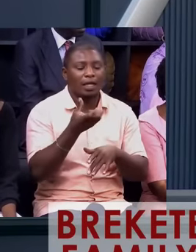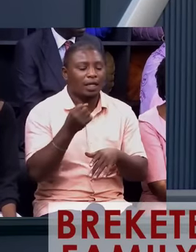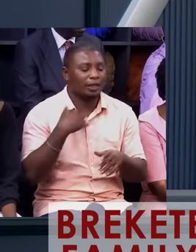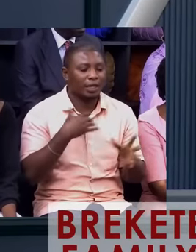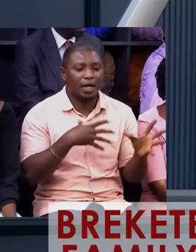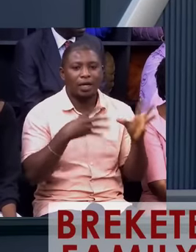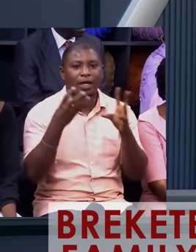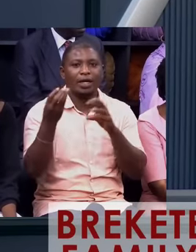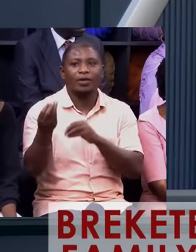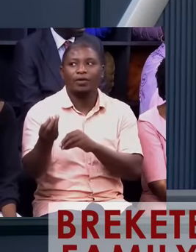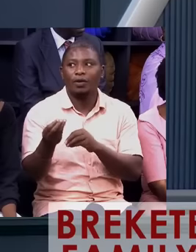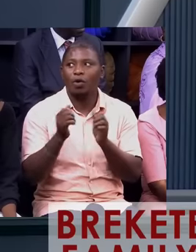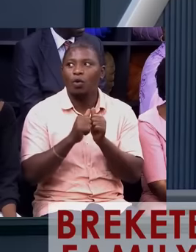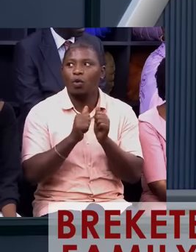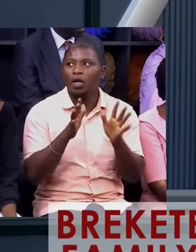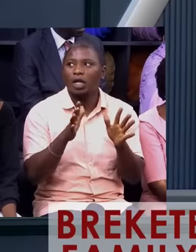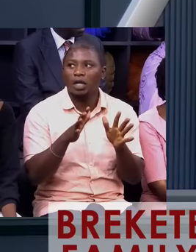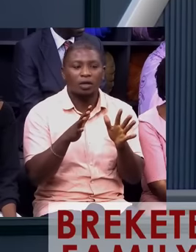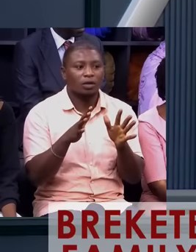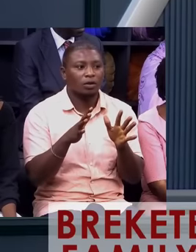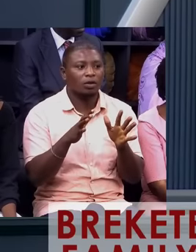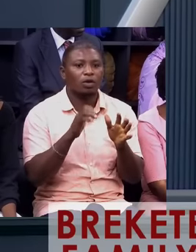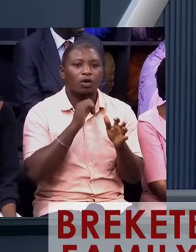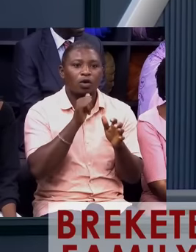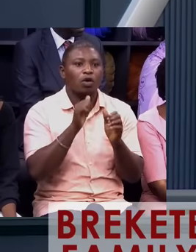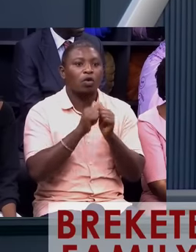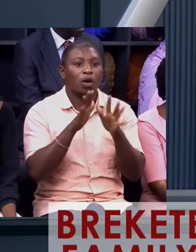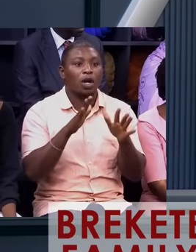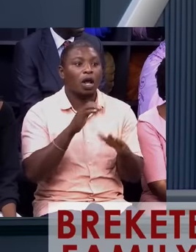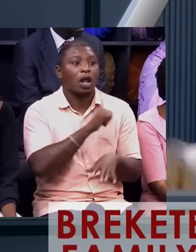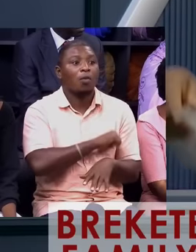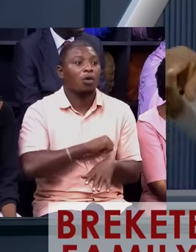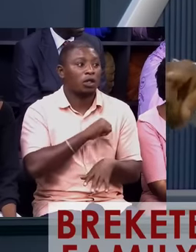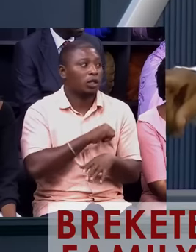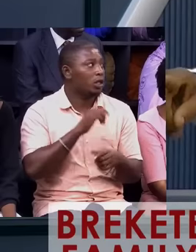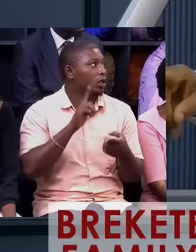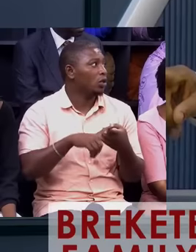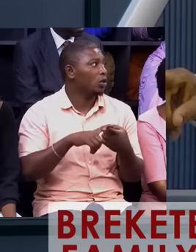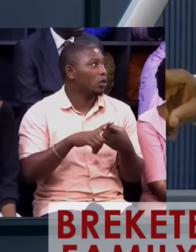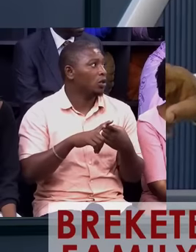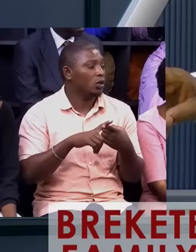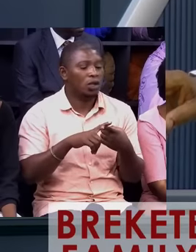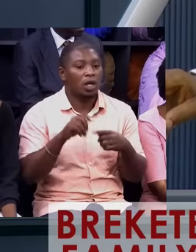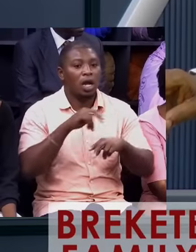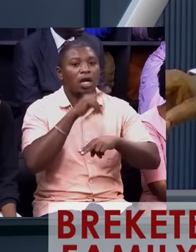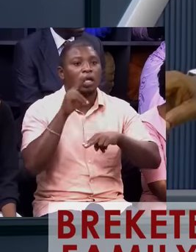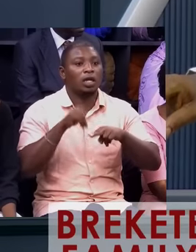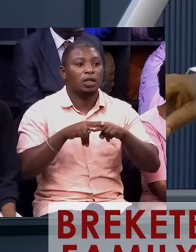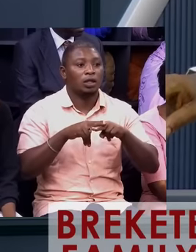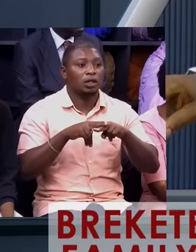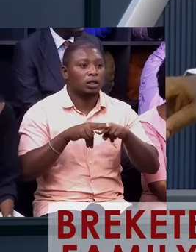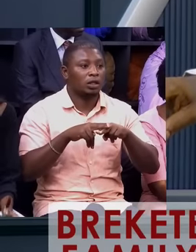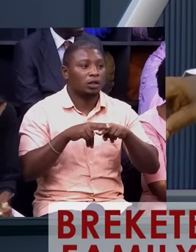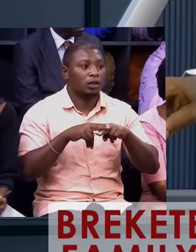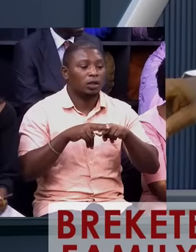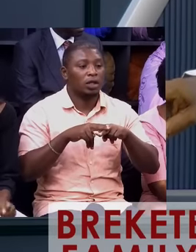for Studio without not without apologizing to commiss